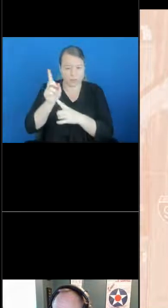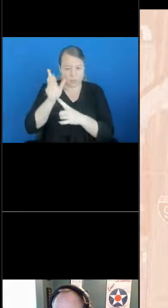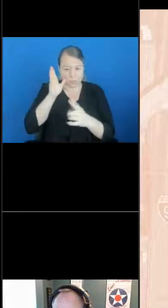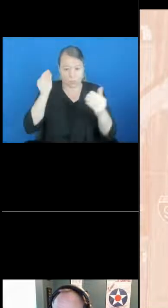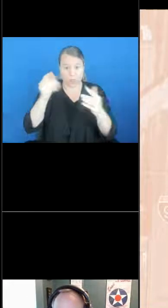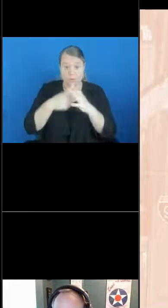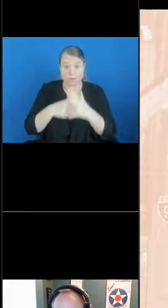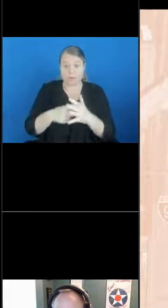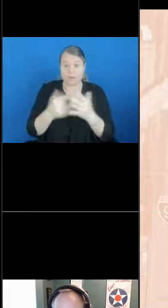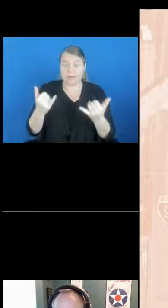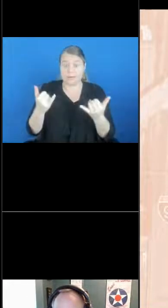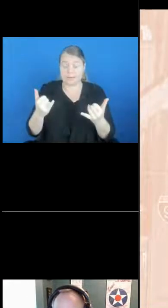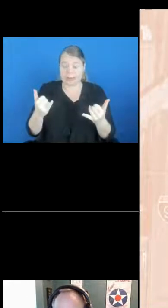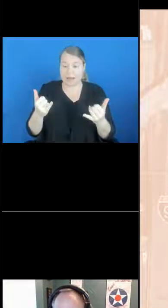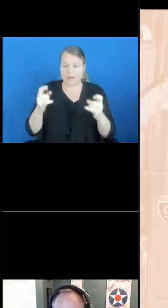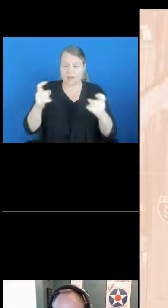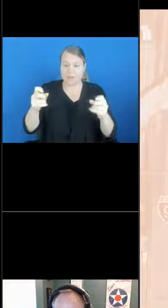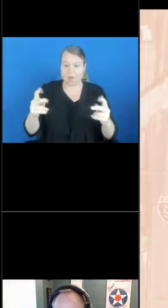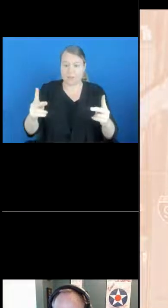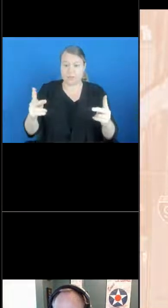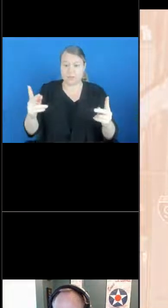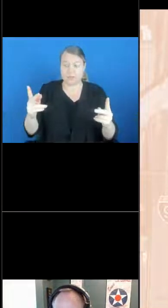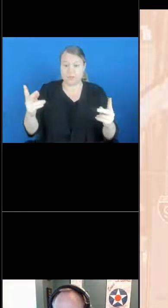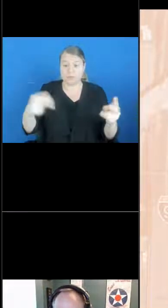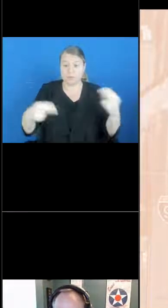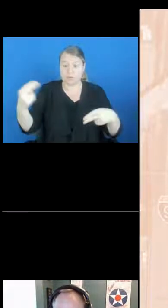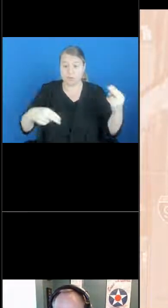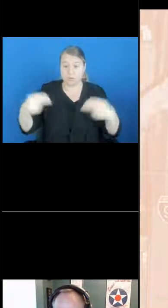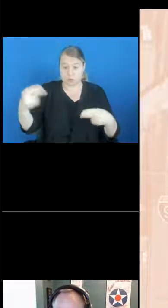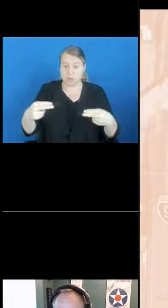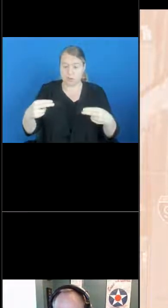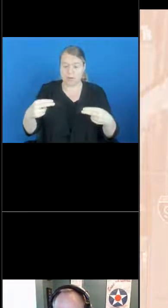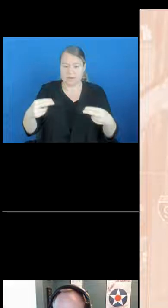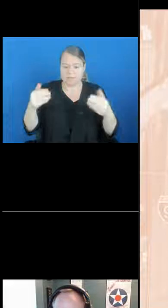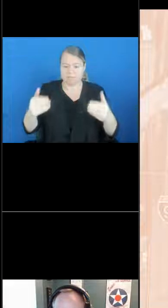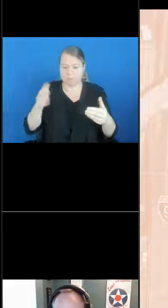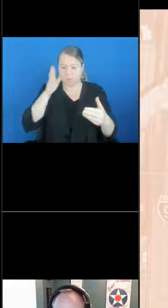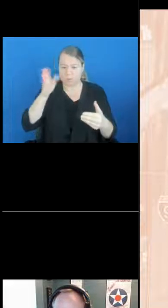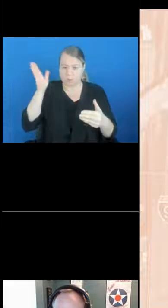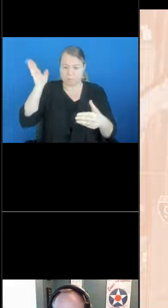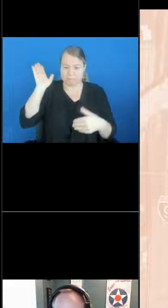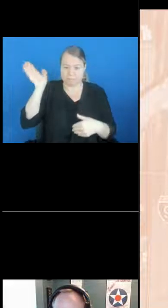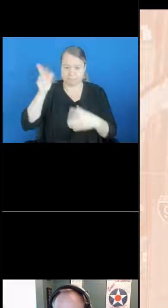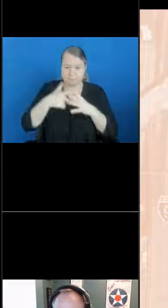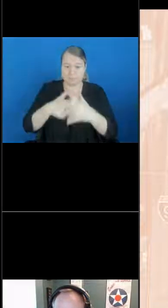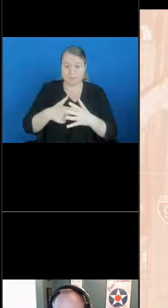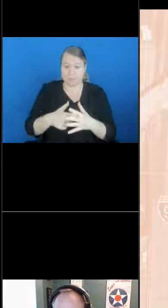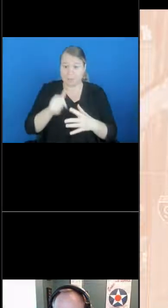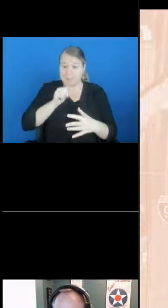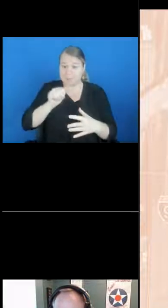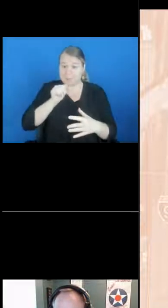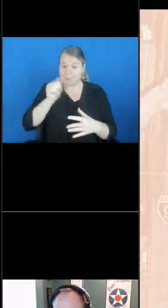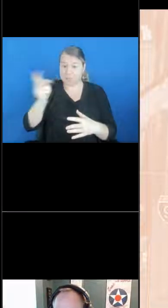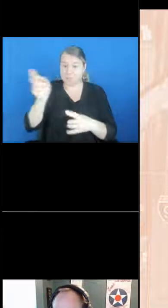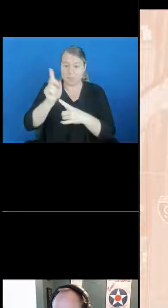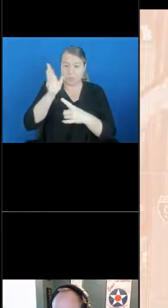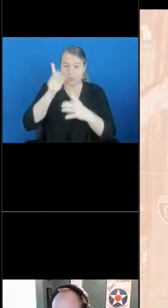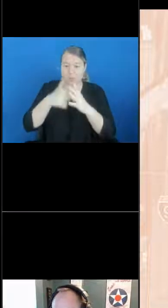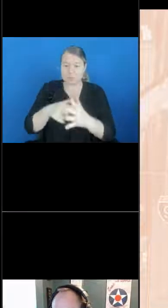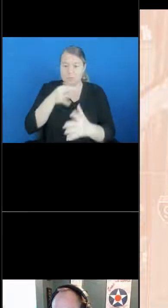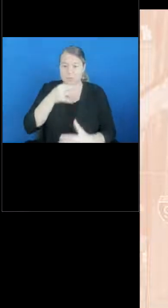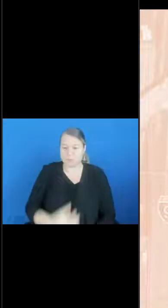give folks an opportunity to get fully logged on before we get started. So bear with us and we'll be ready to go in just